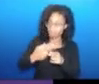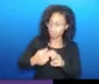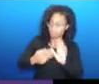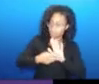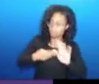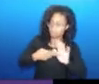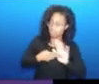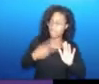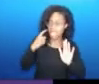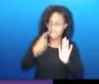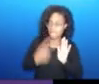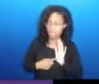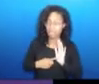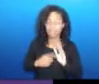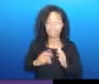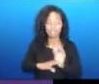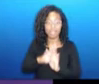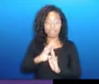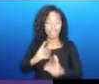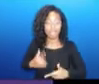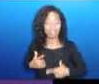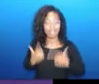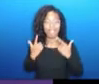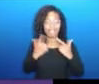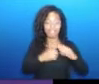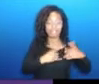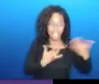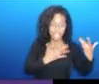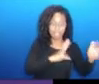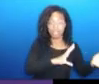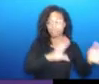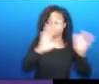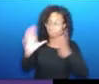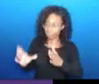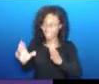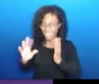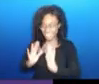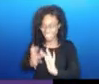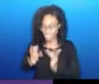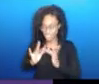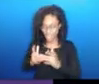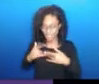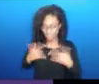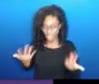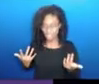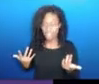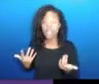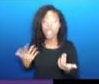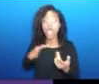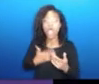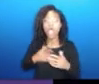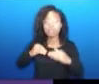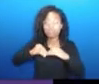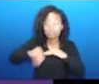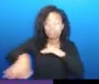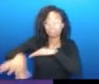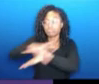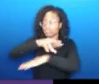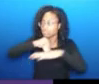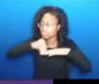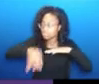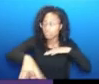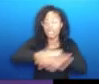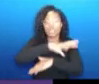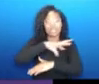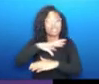events. Then we went to our digital events, all the while growing our presence in the community and on